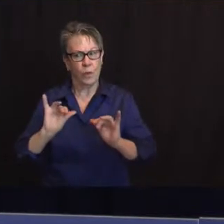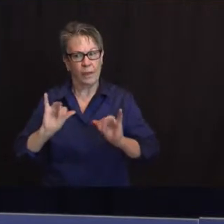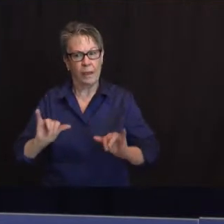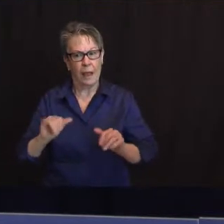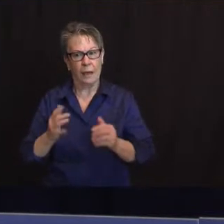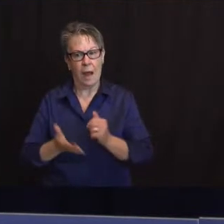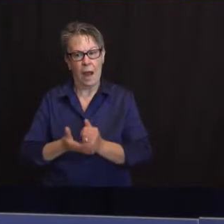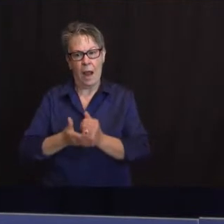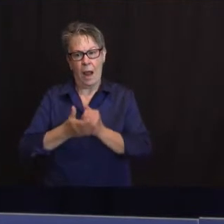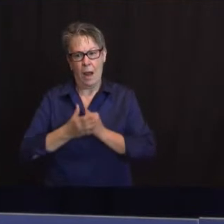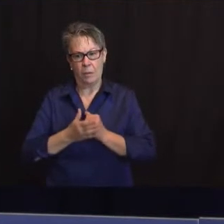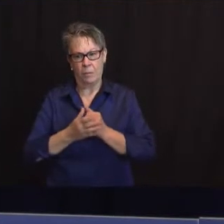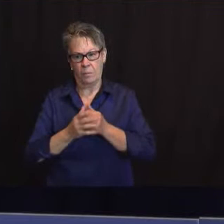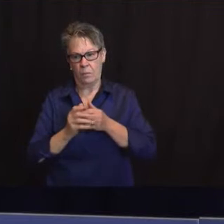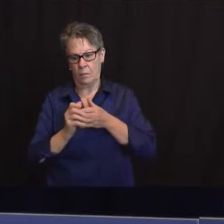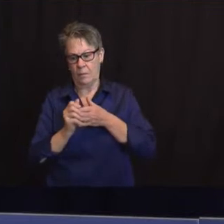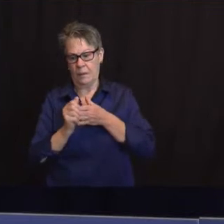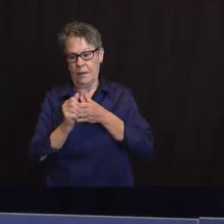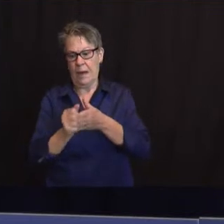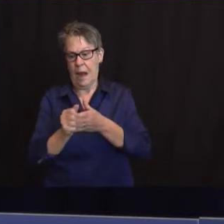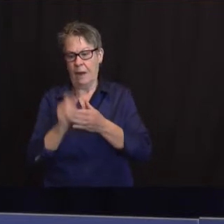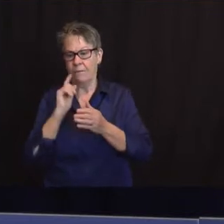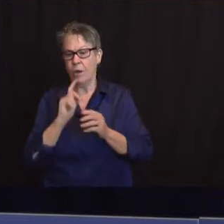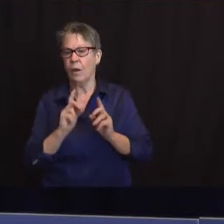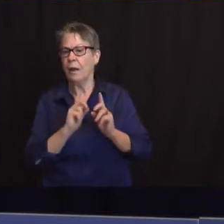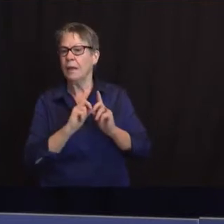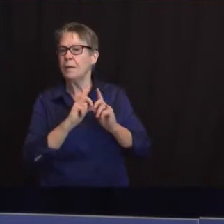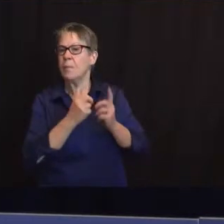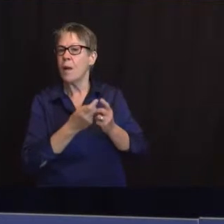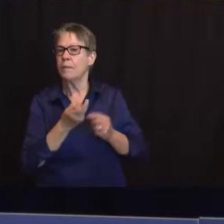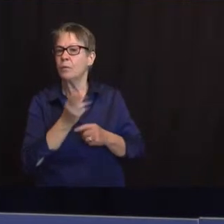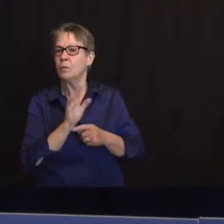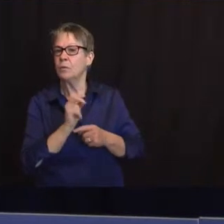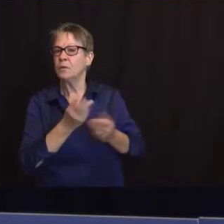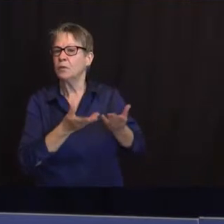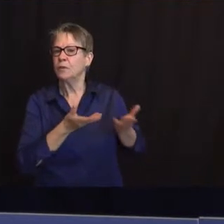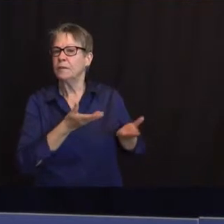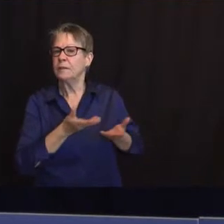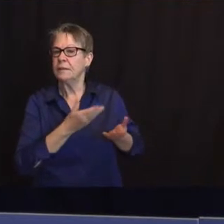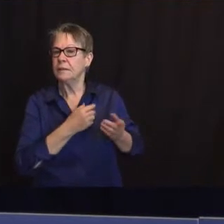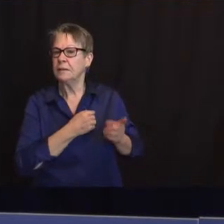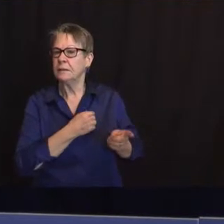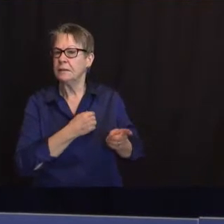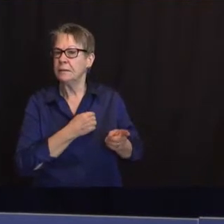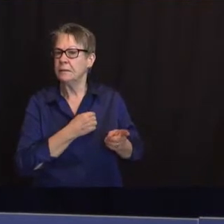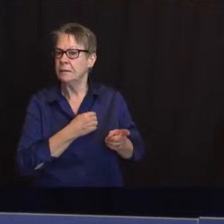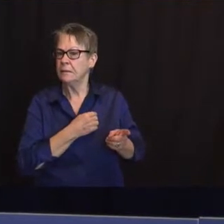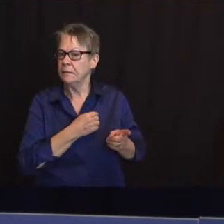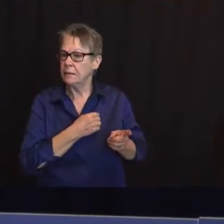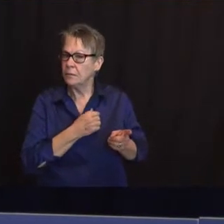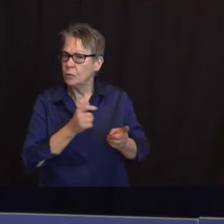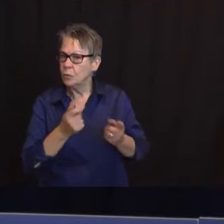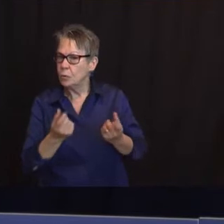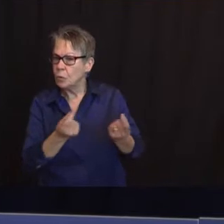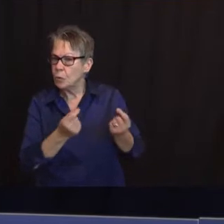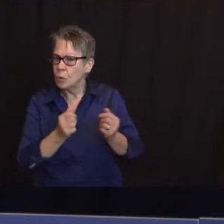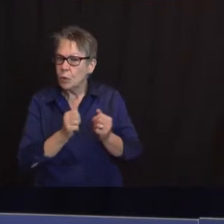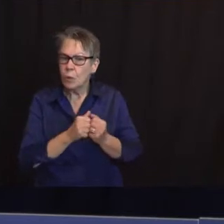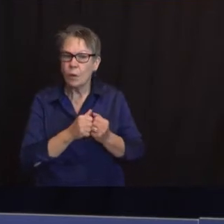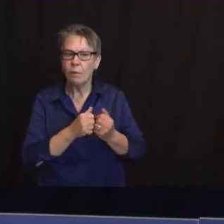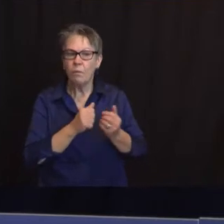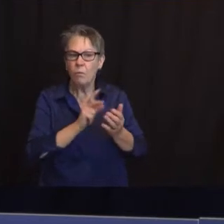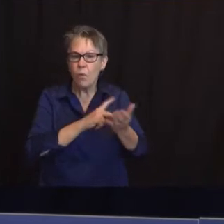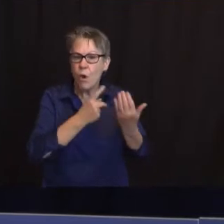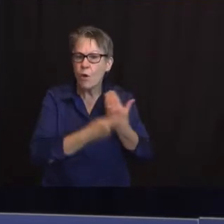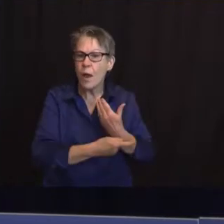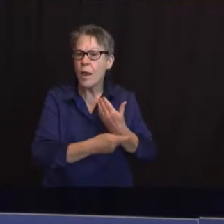actually develop the plans for the disability population. So we work in concert with them, but the